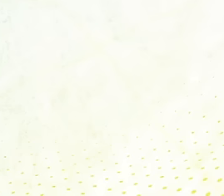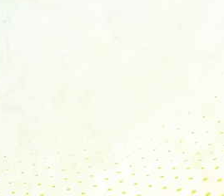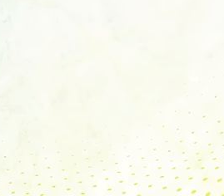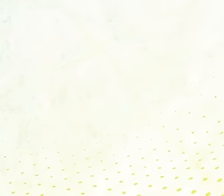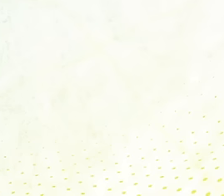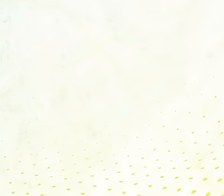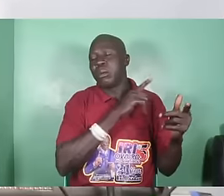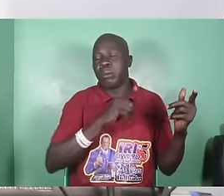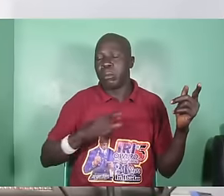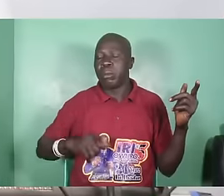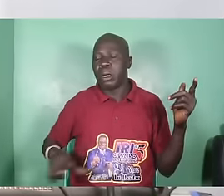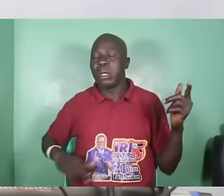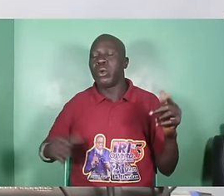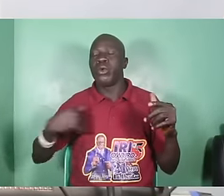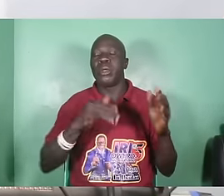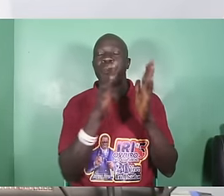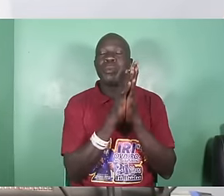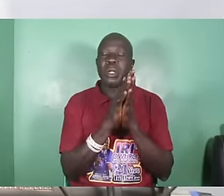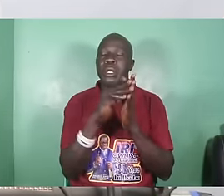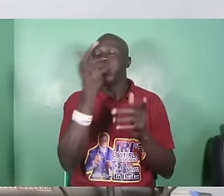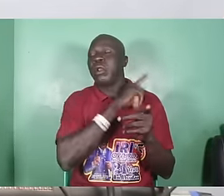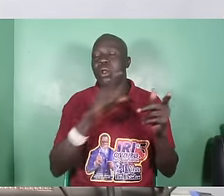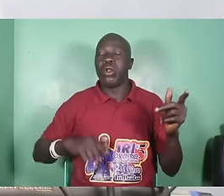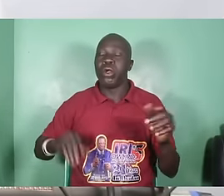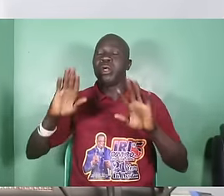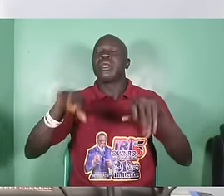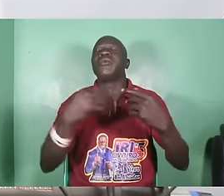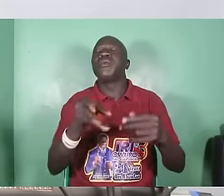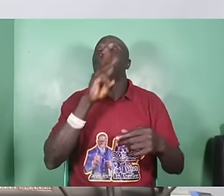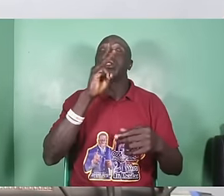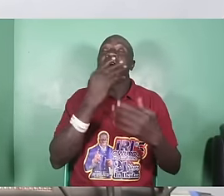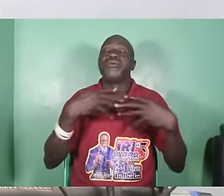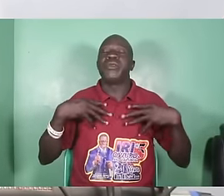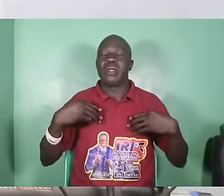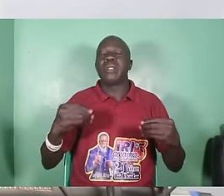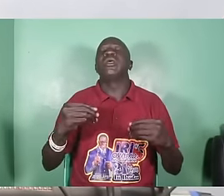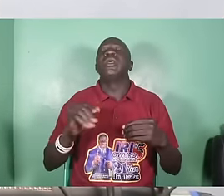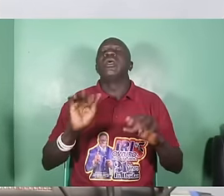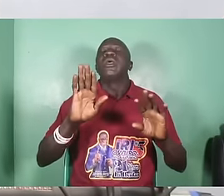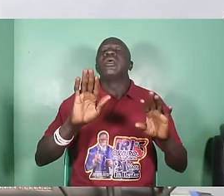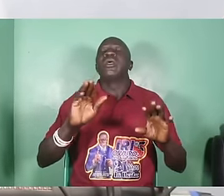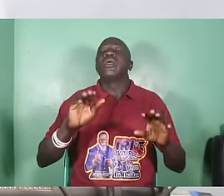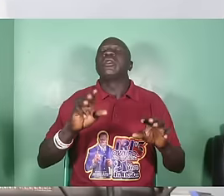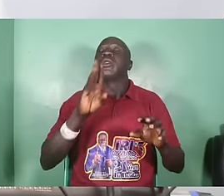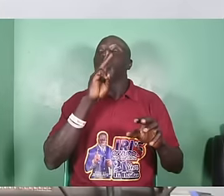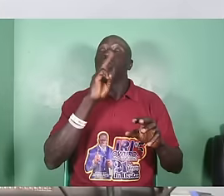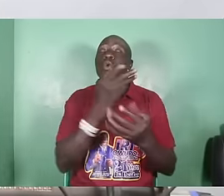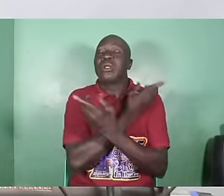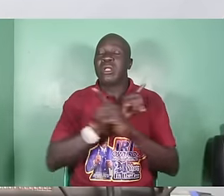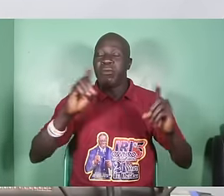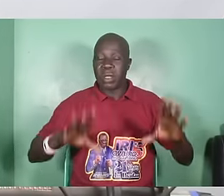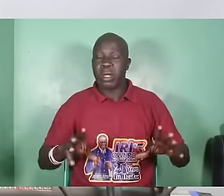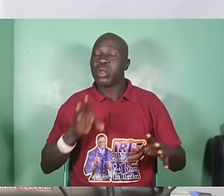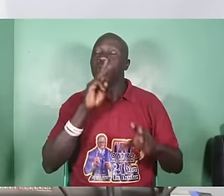bless you odabo sa we will pray oluwa fun mi lo mi ewo samu give me what healing water o me to sile